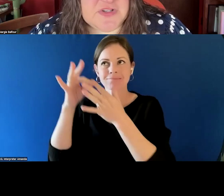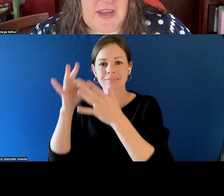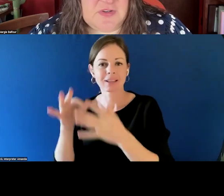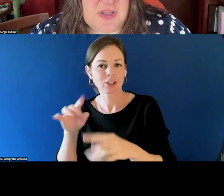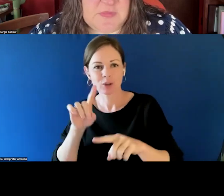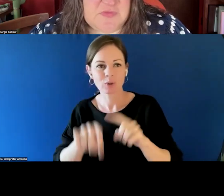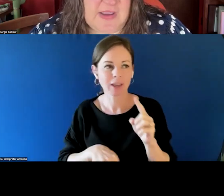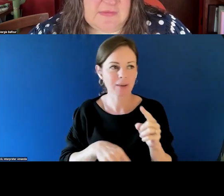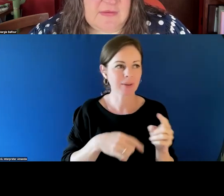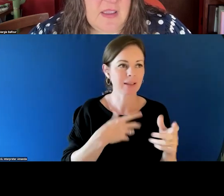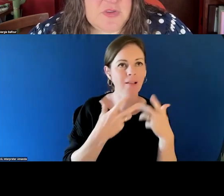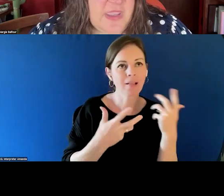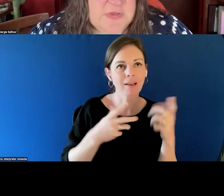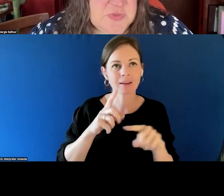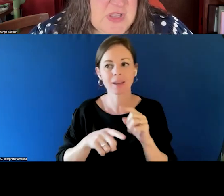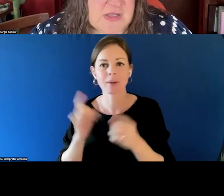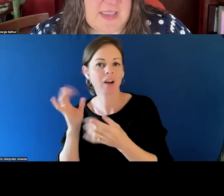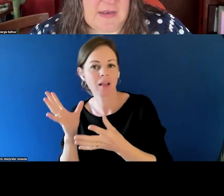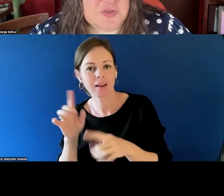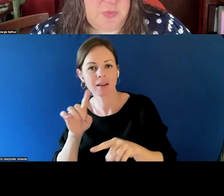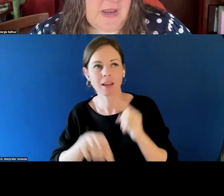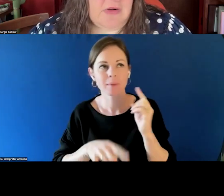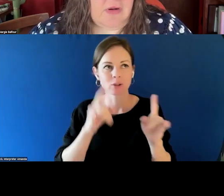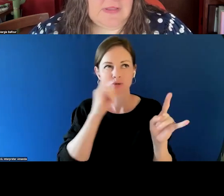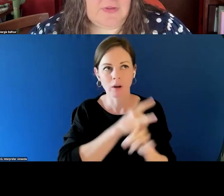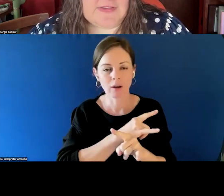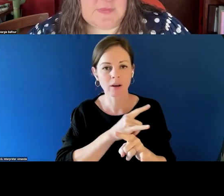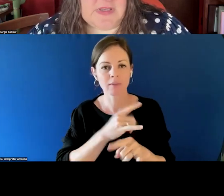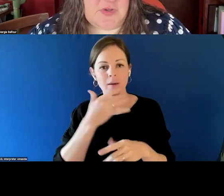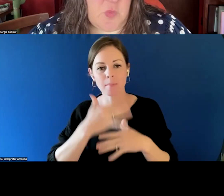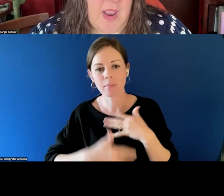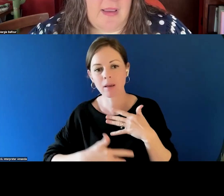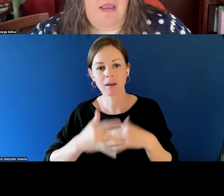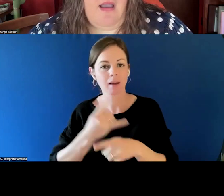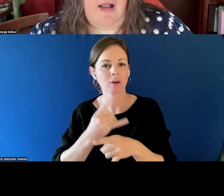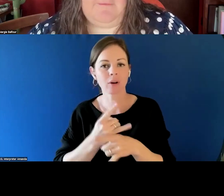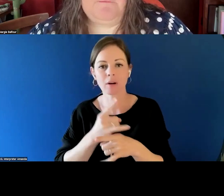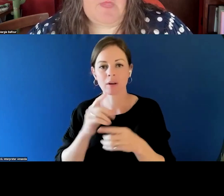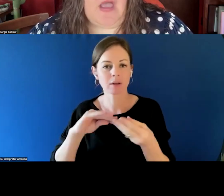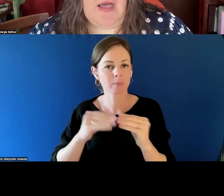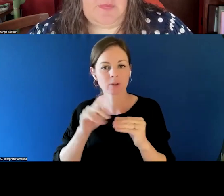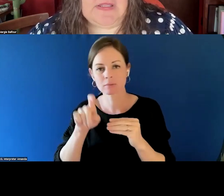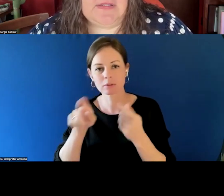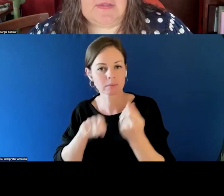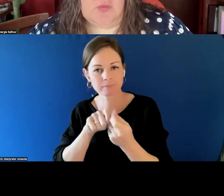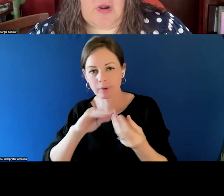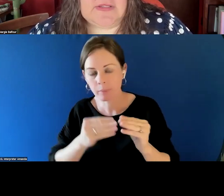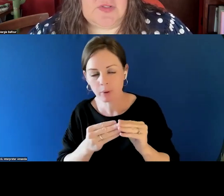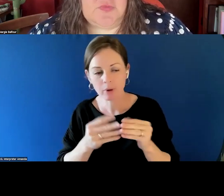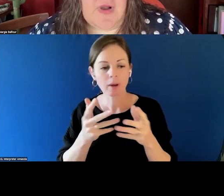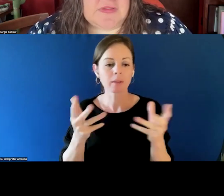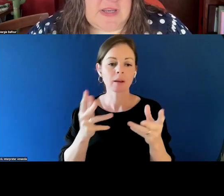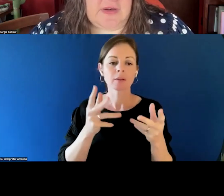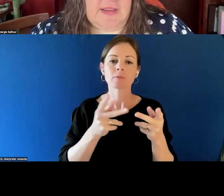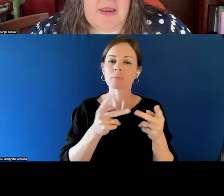too agitated, you can't be too violent, you can't be too intoxicated, your blood alcohol level has to be a certain way. A lot of places are wanting to